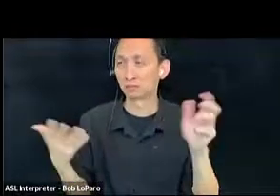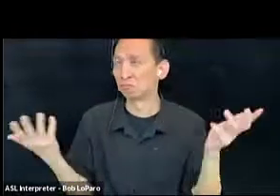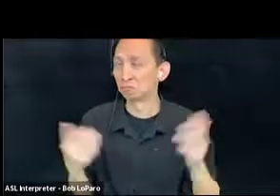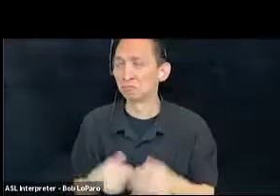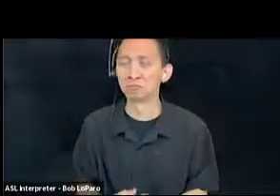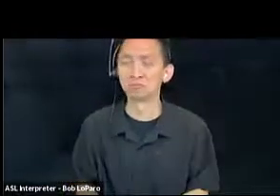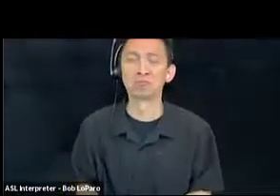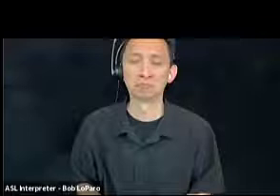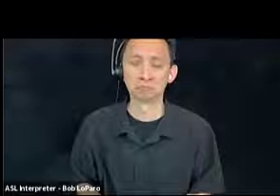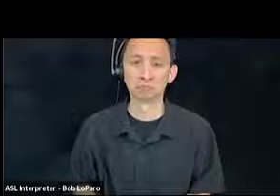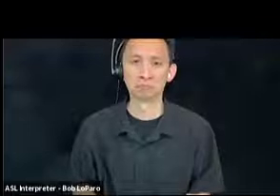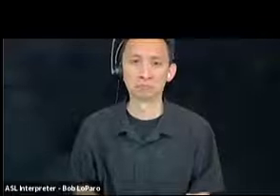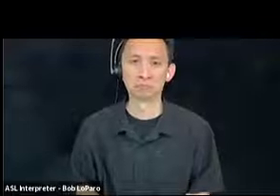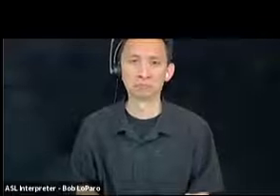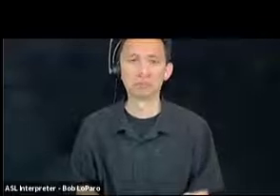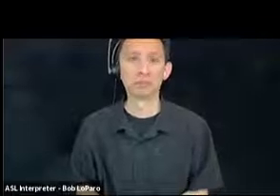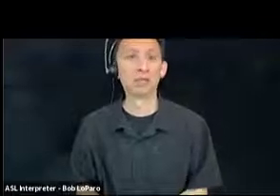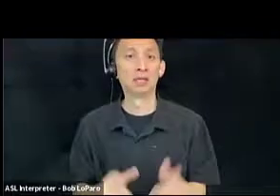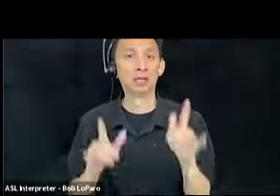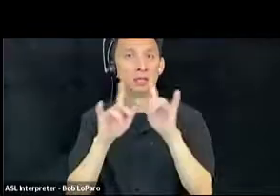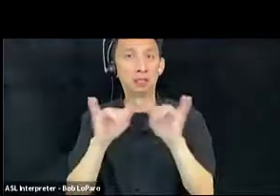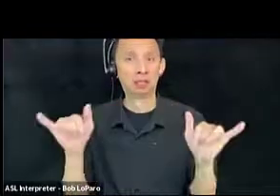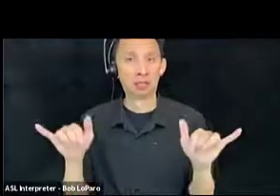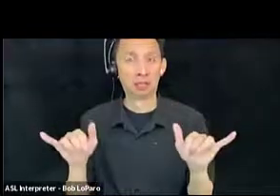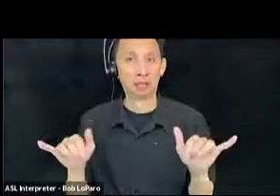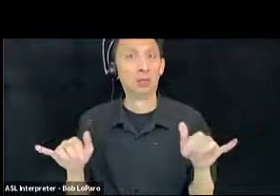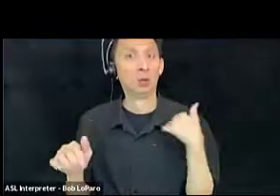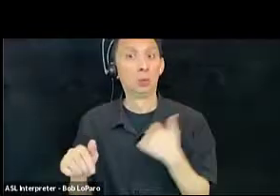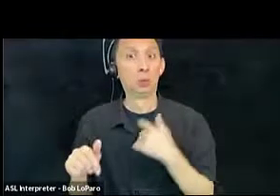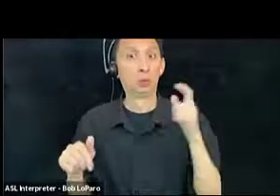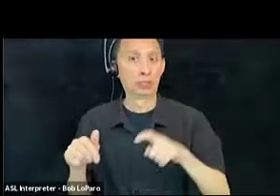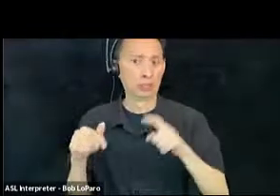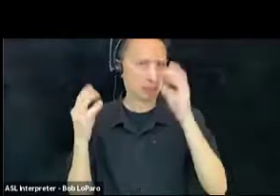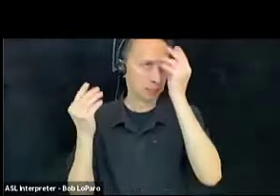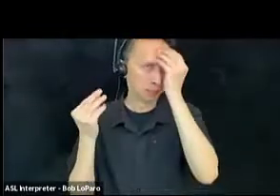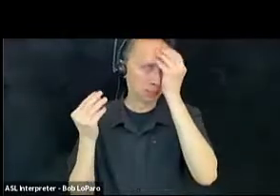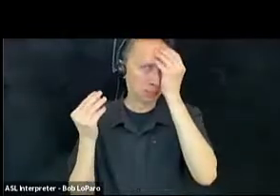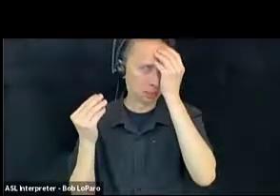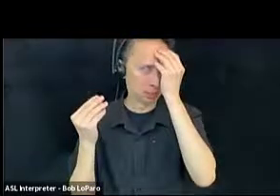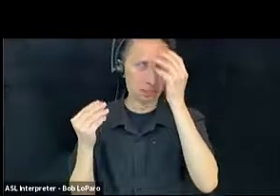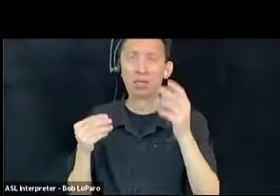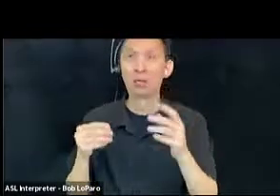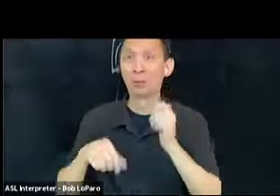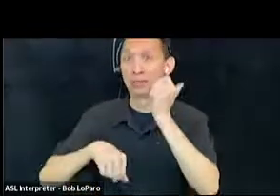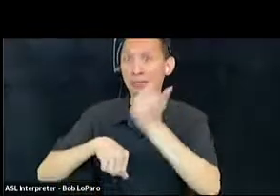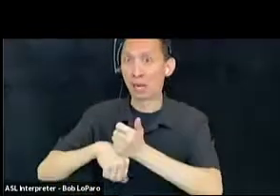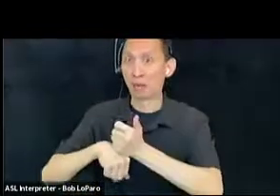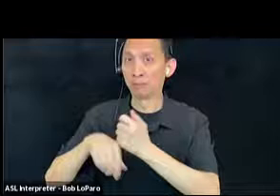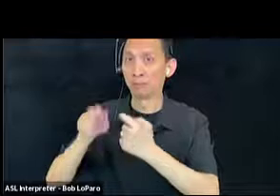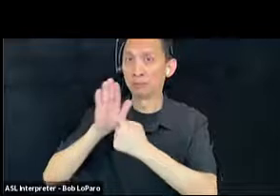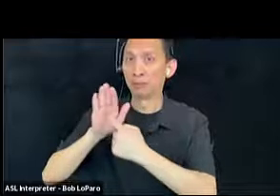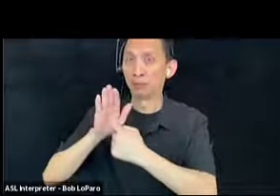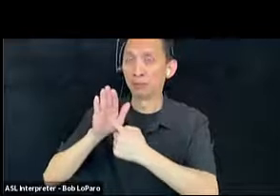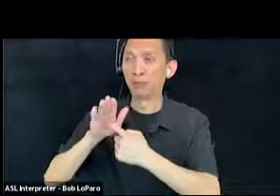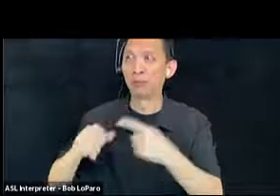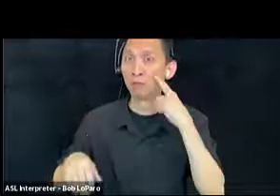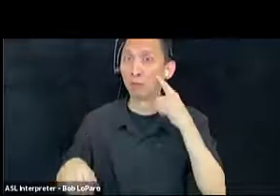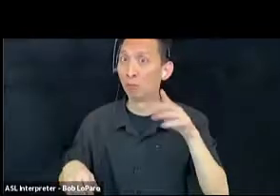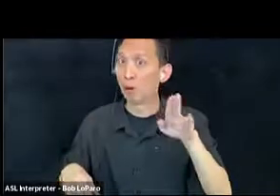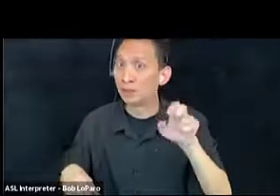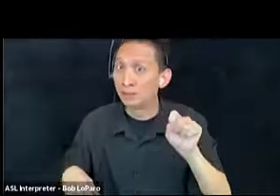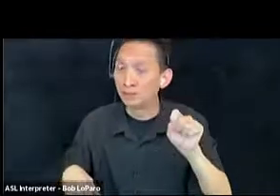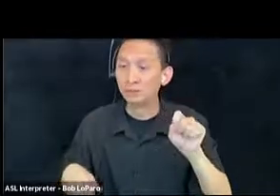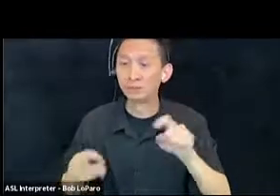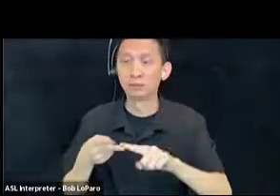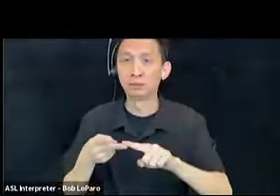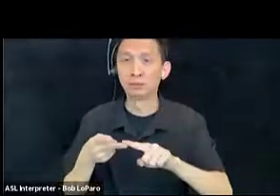So and then there's other things that we need to think about. So is the symbol just going to mean bus or is it going to be getting in a car in general?